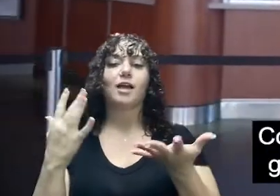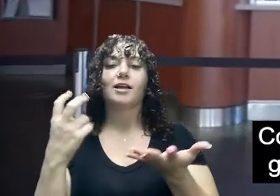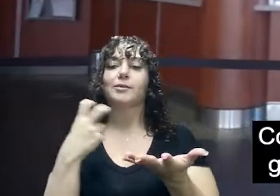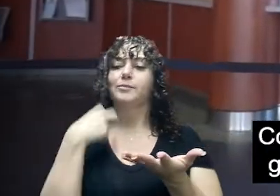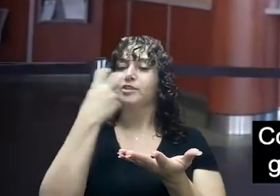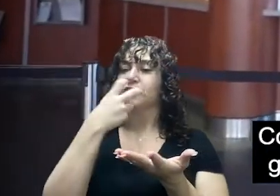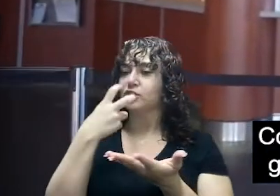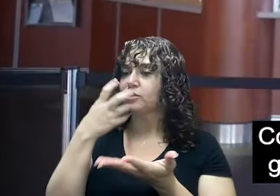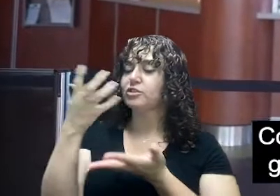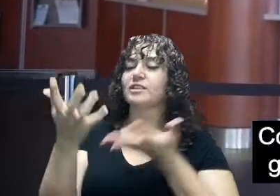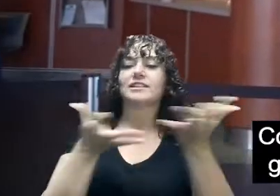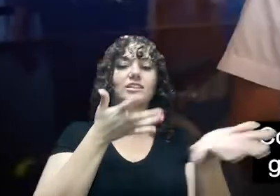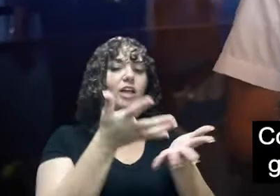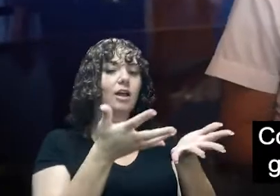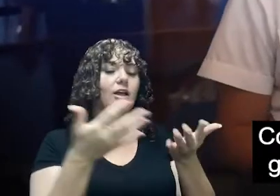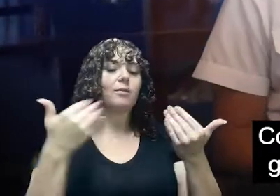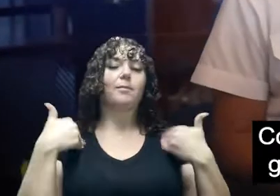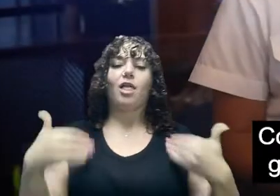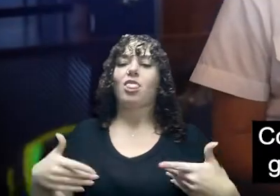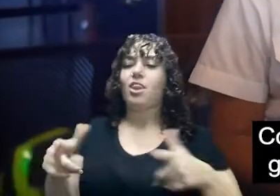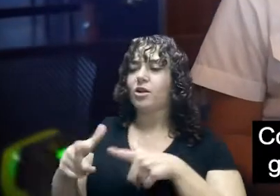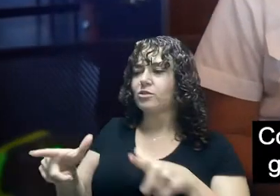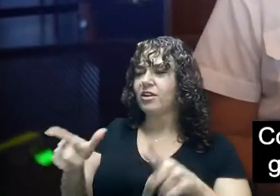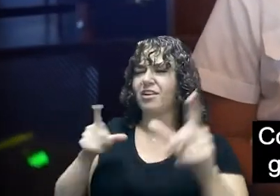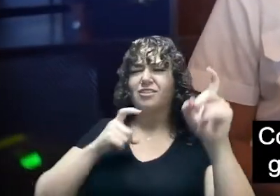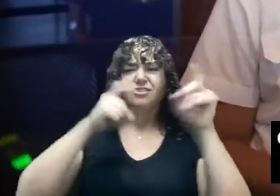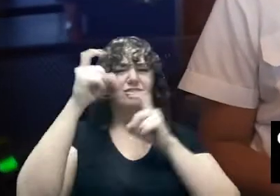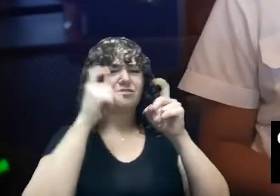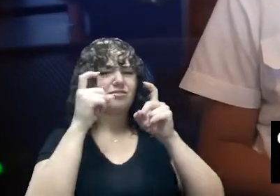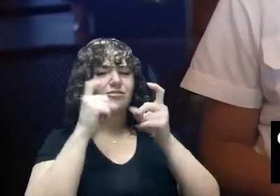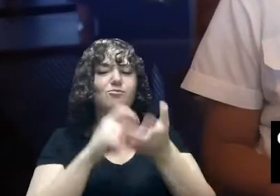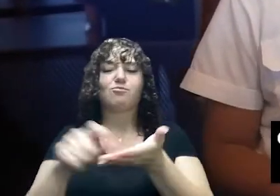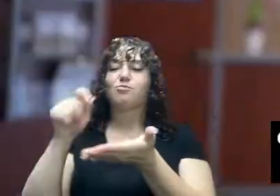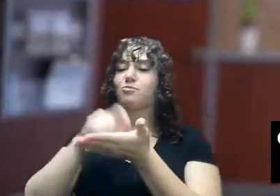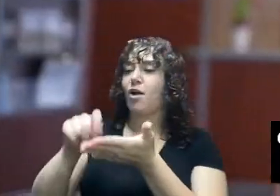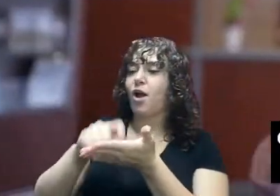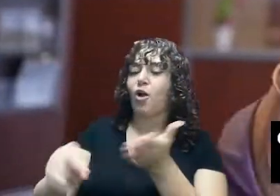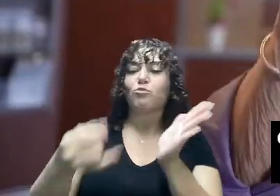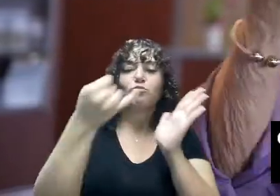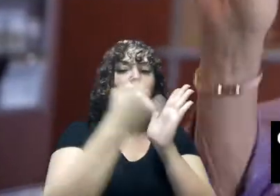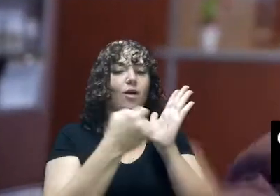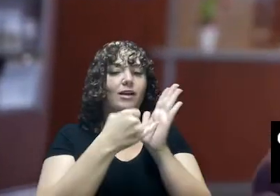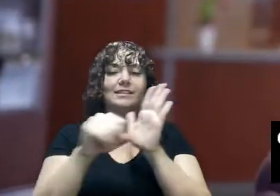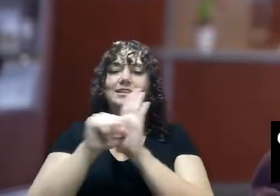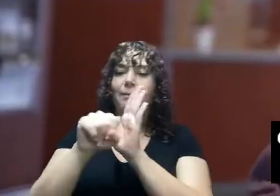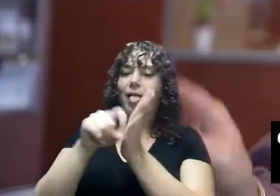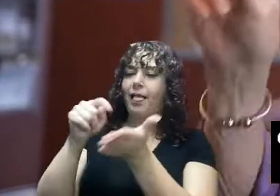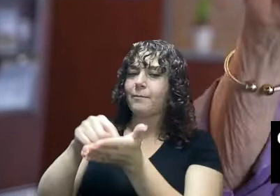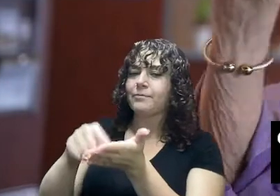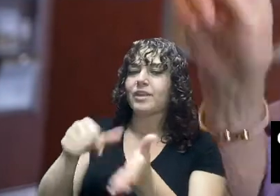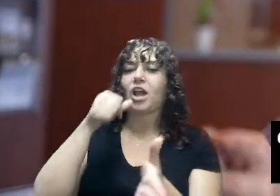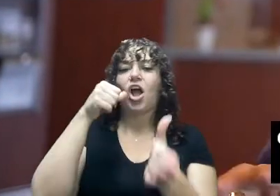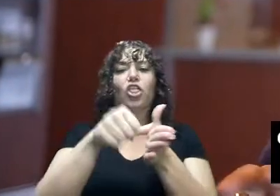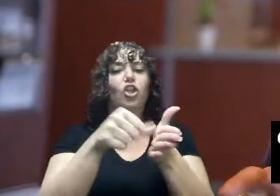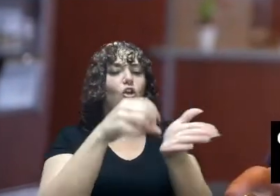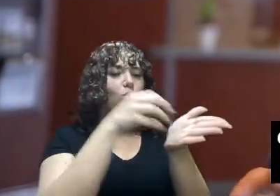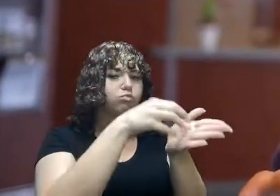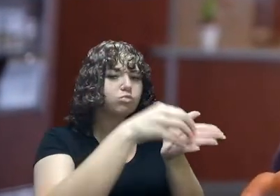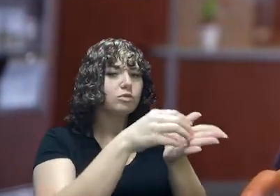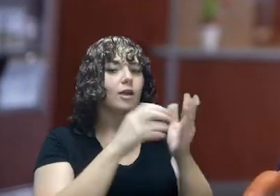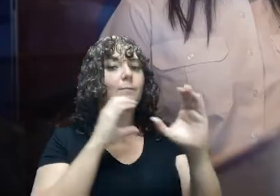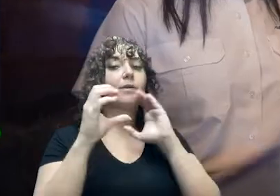Communication includes speech, gestures, body language, facial expressions, writing, drawing, symbols,